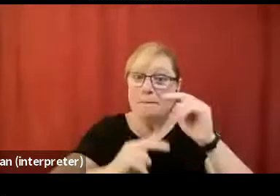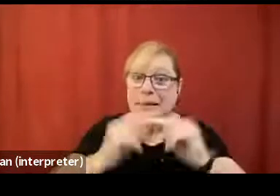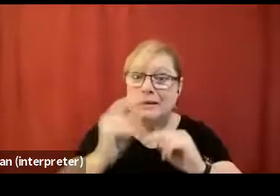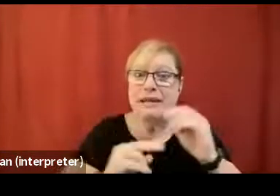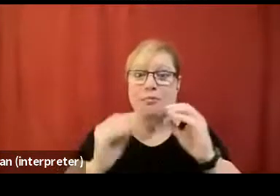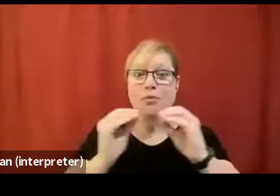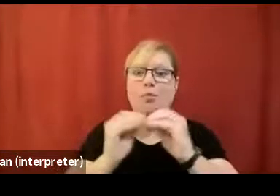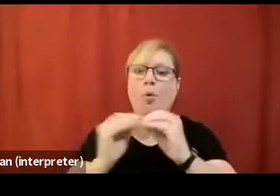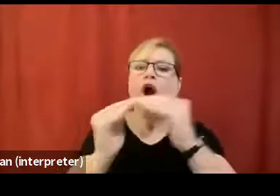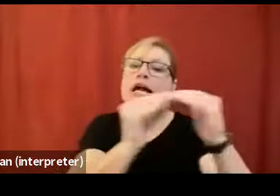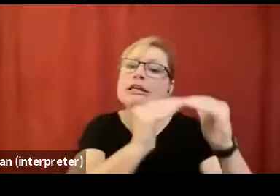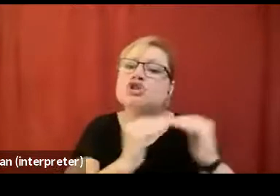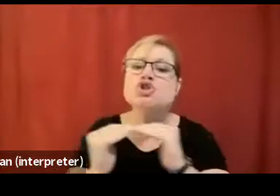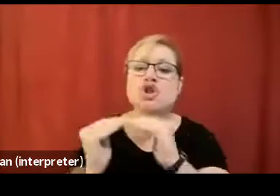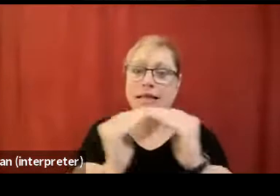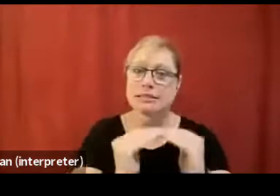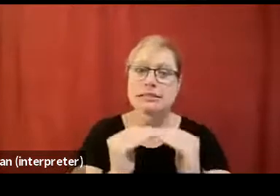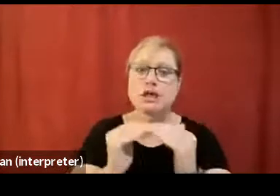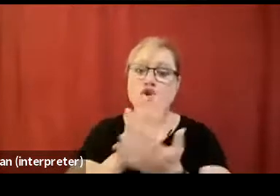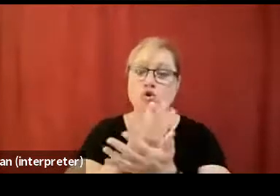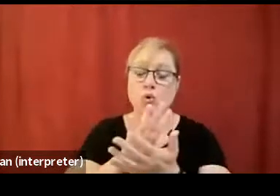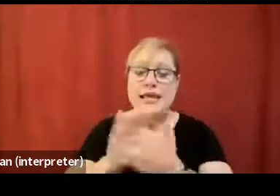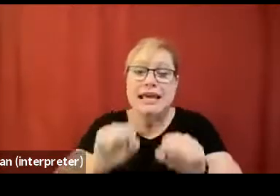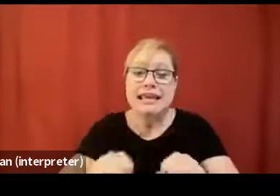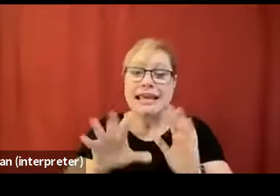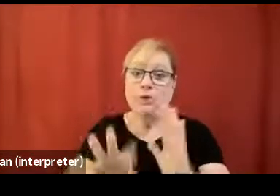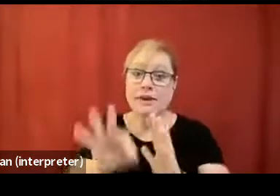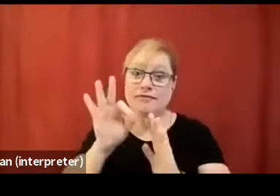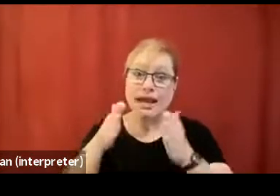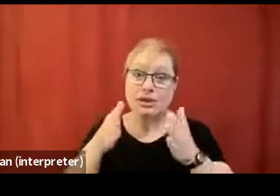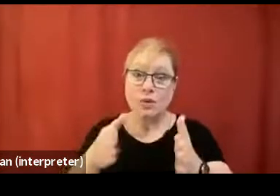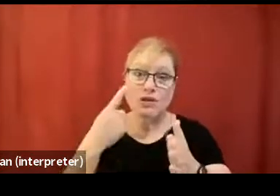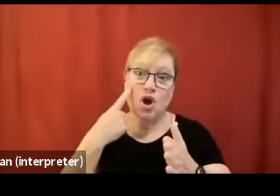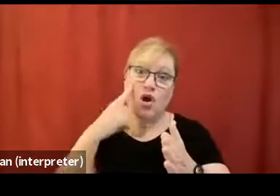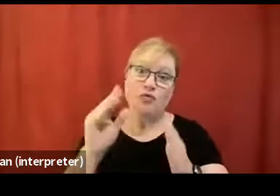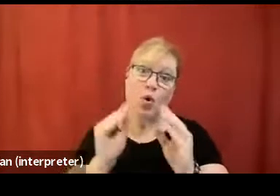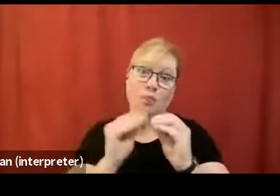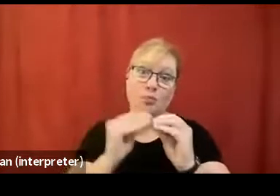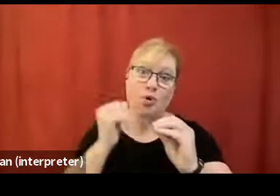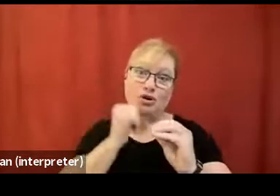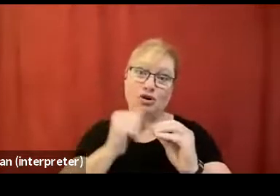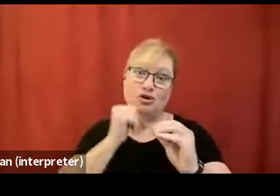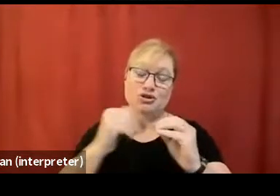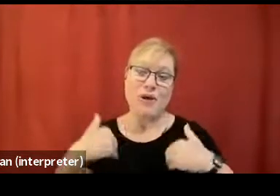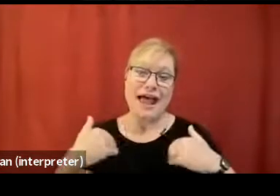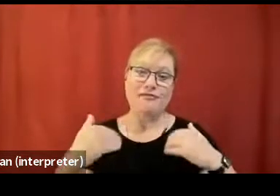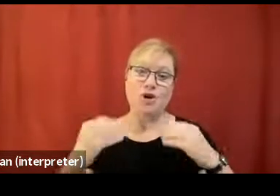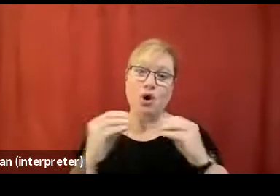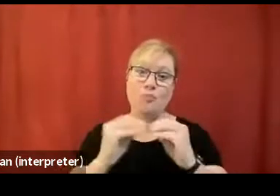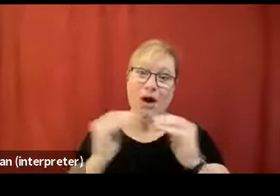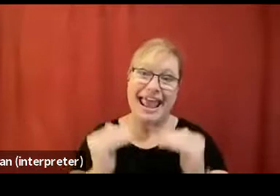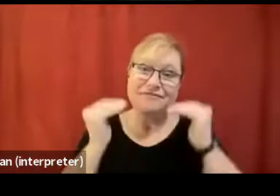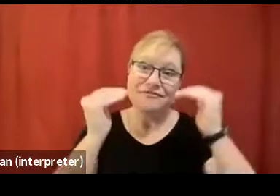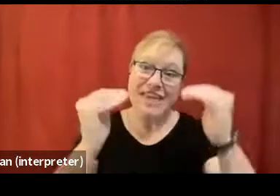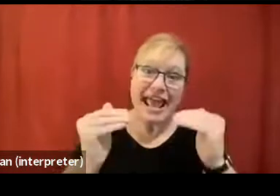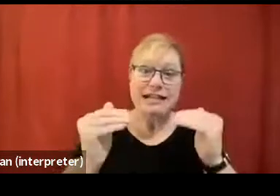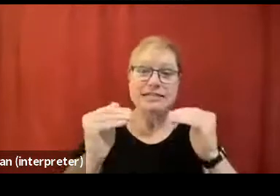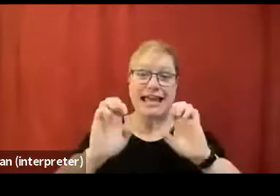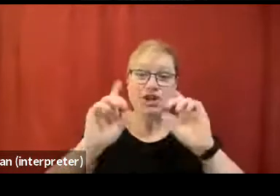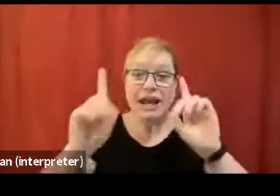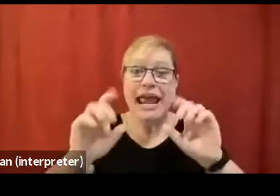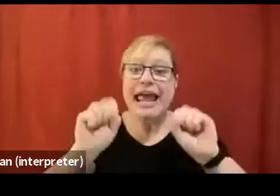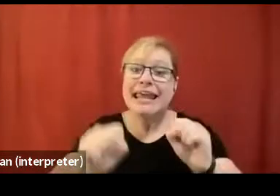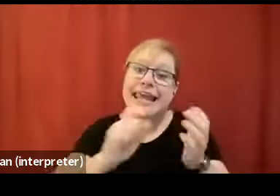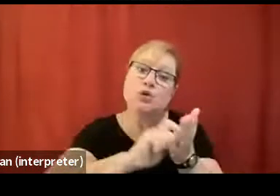students? Could we find ways for more girls to reach higher levels of education? Could we rewrite the curriculum to